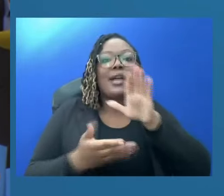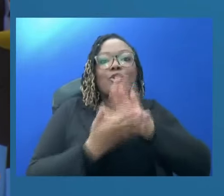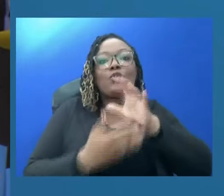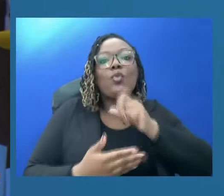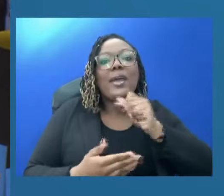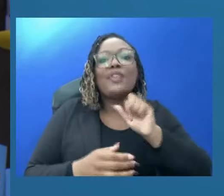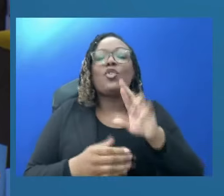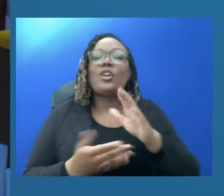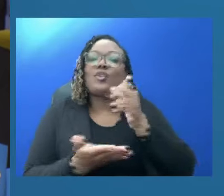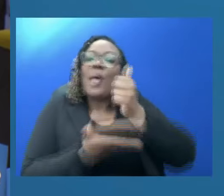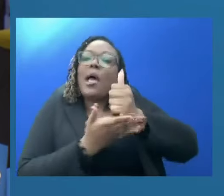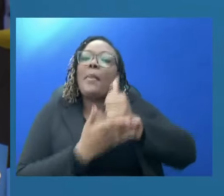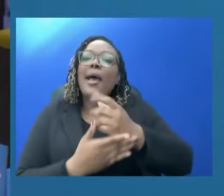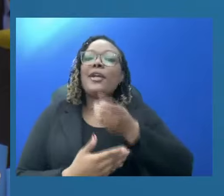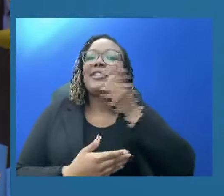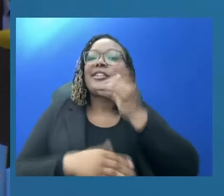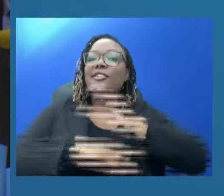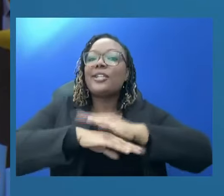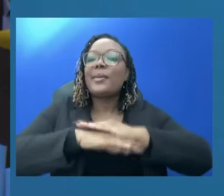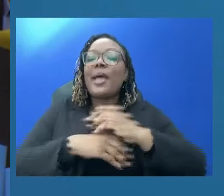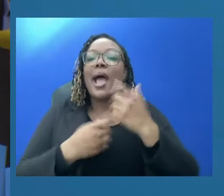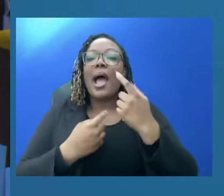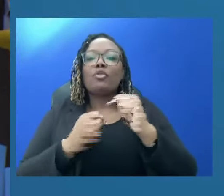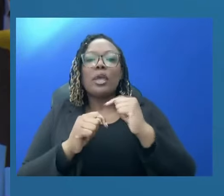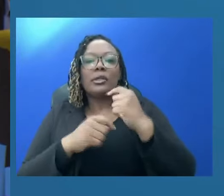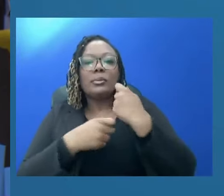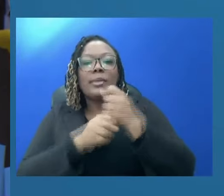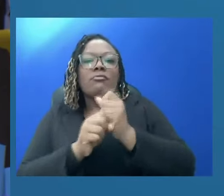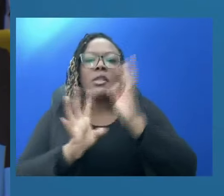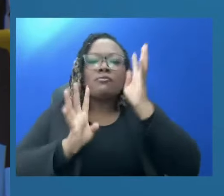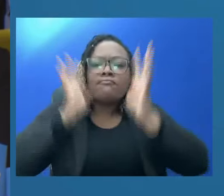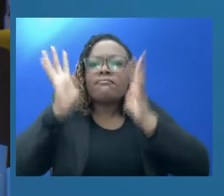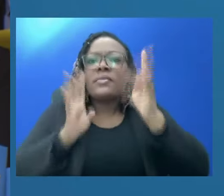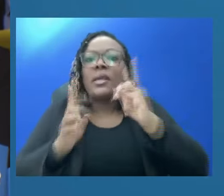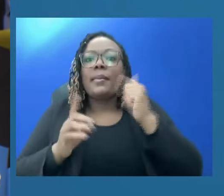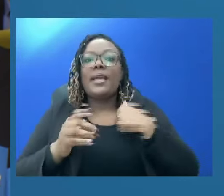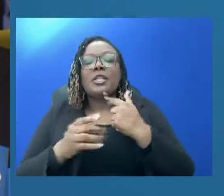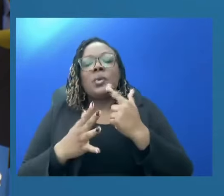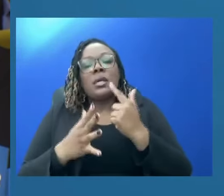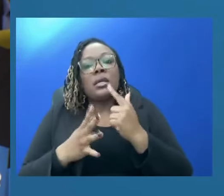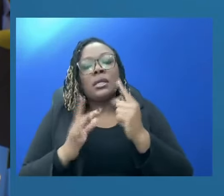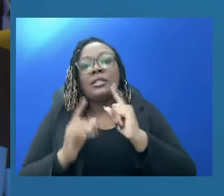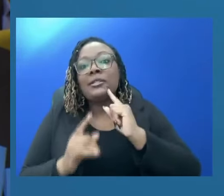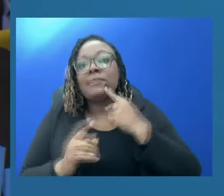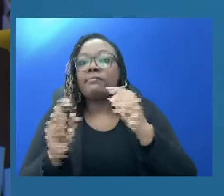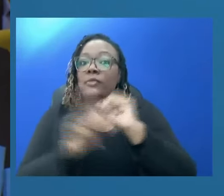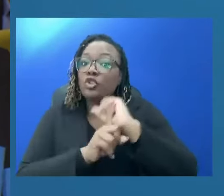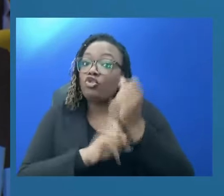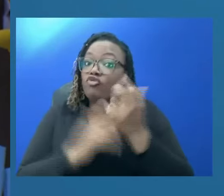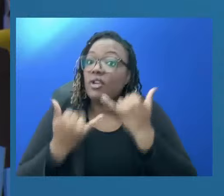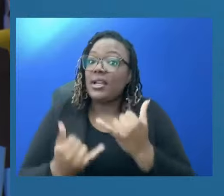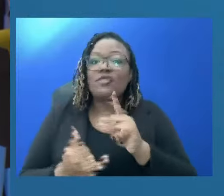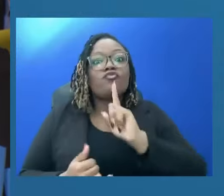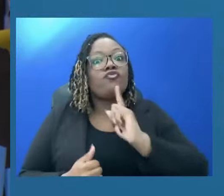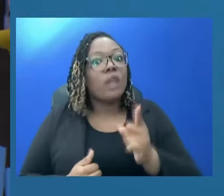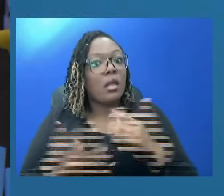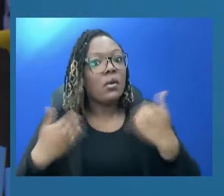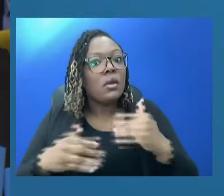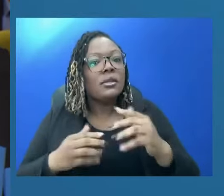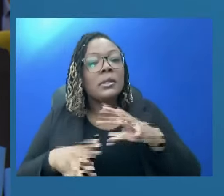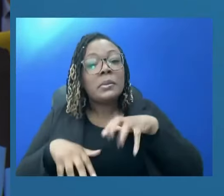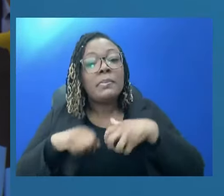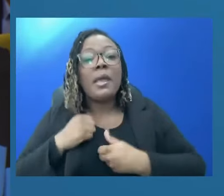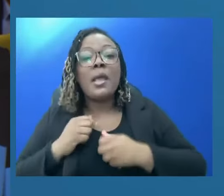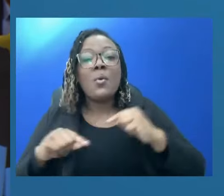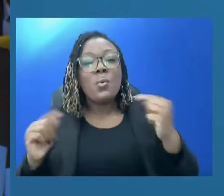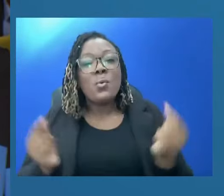dinner table. So I'm trying to get real creative here, my friends, because we are in a desperate situation. This is real. This is real pain.